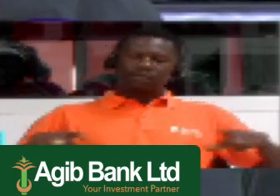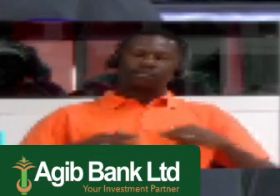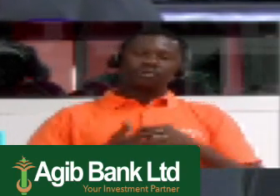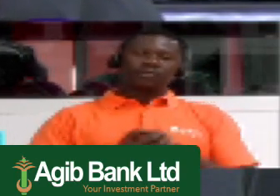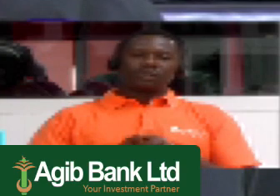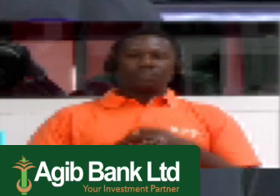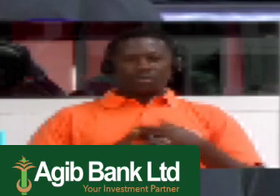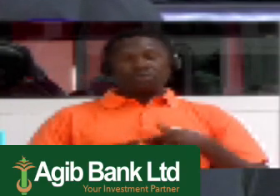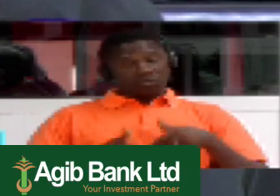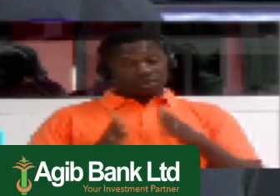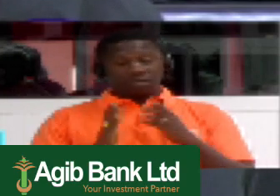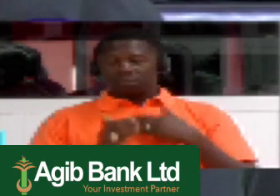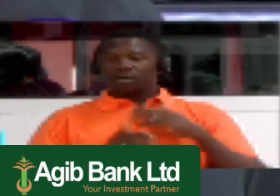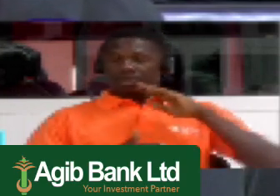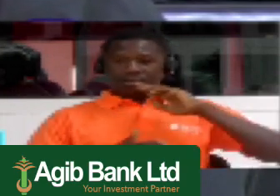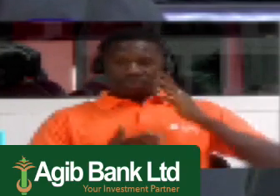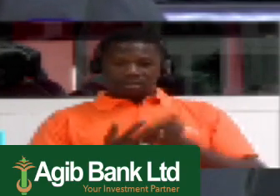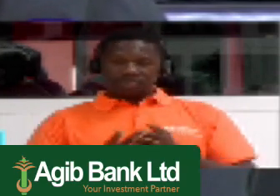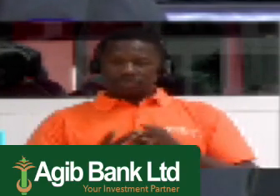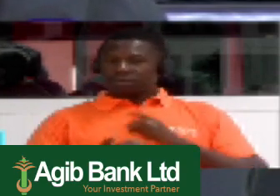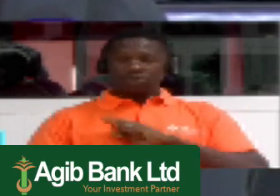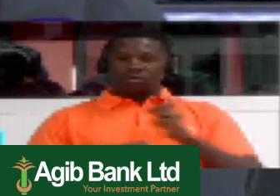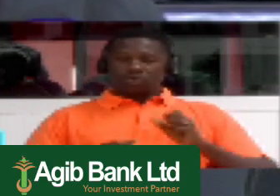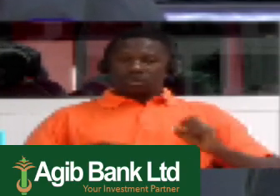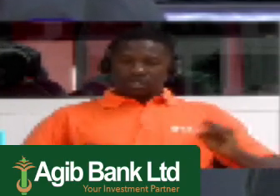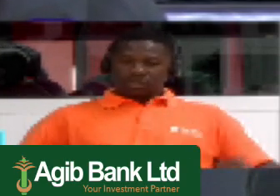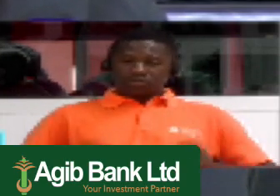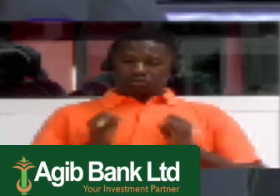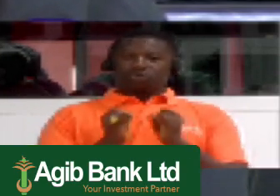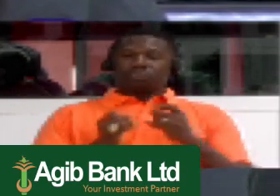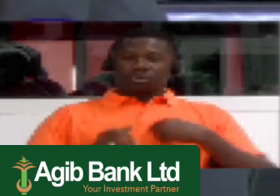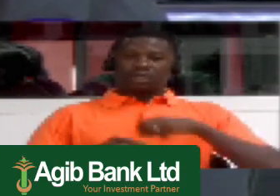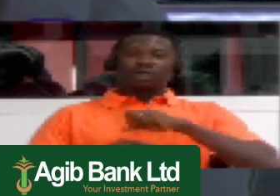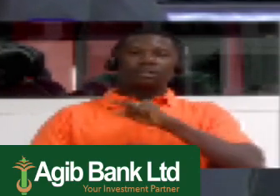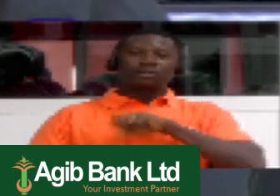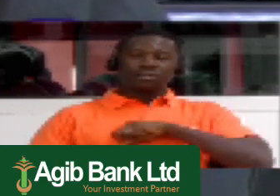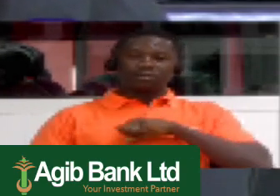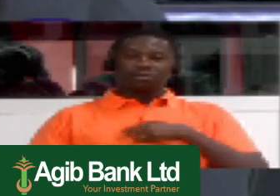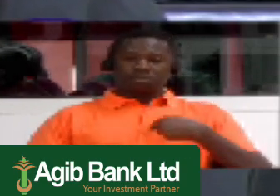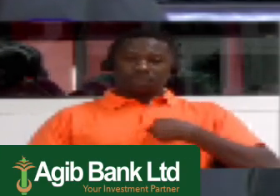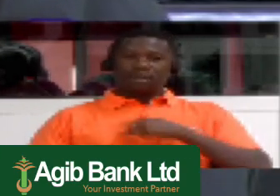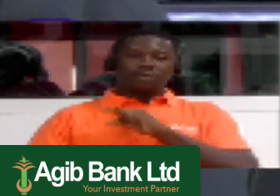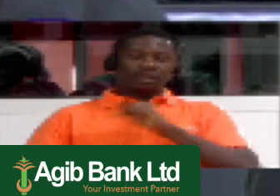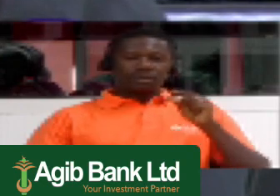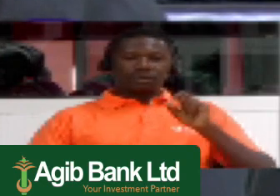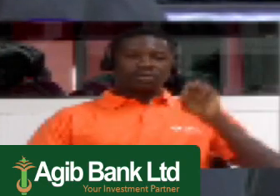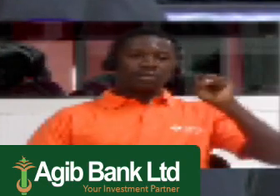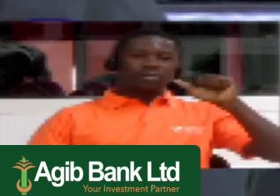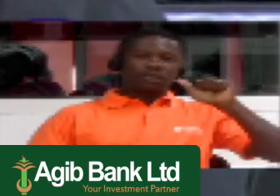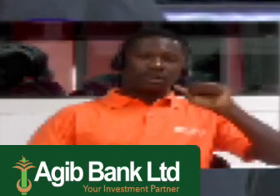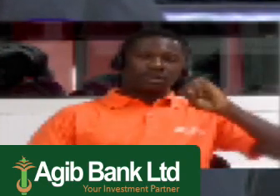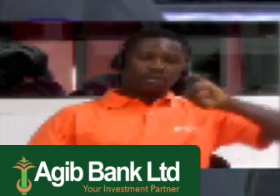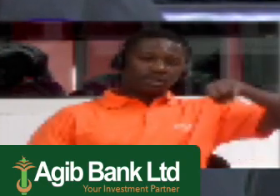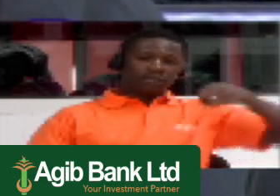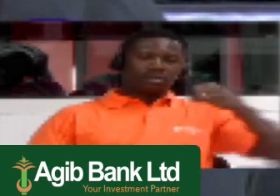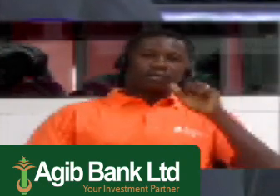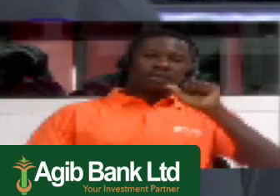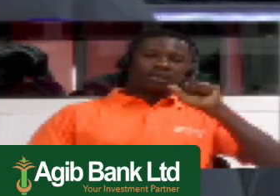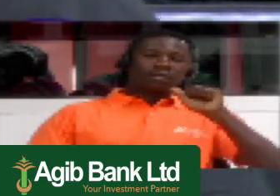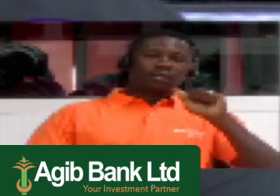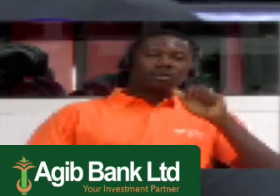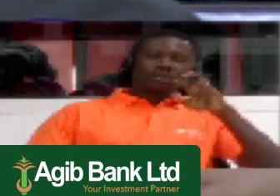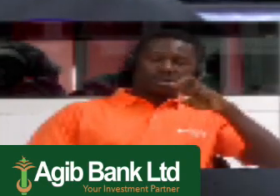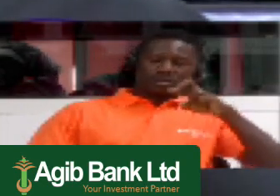way, I believe I haven't introduced myself, but you know, as you know, my name is Sagar, so I'll be questioning you